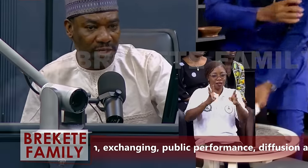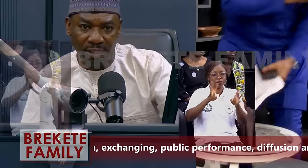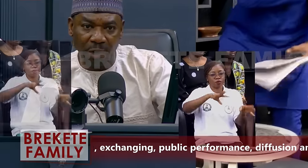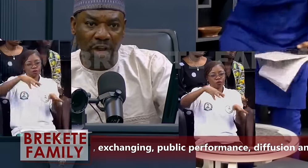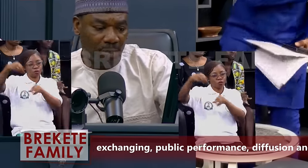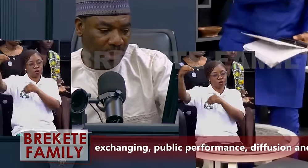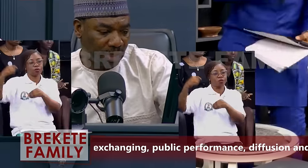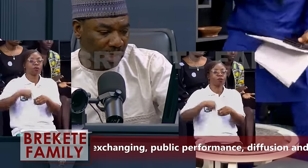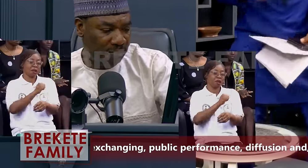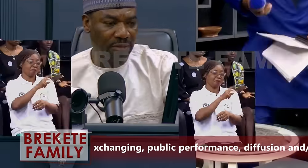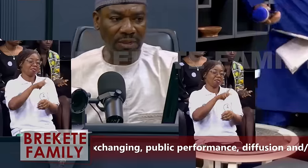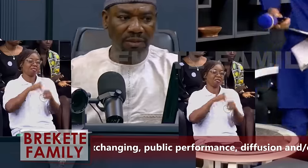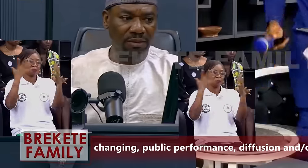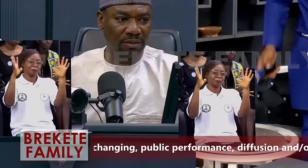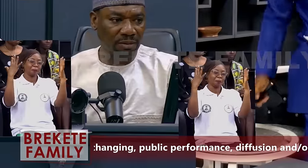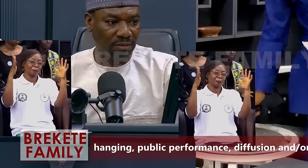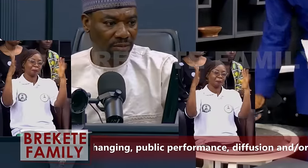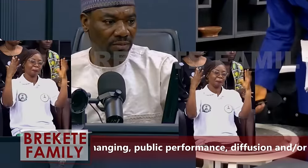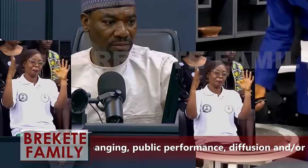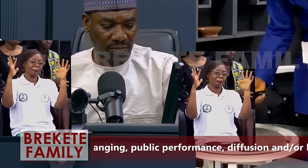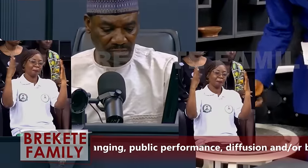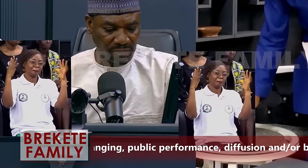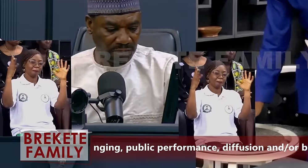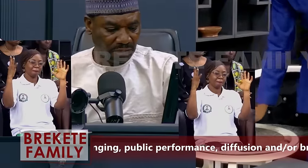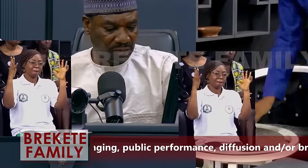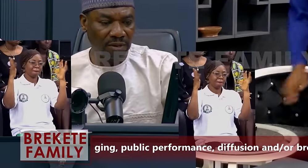things. Make we appreciate God bless it. You.